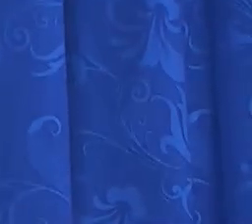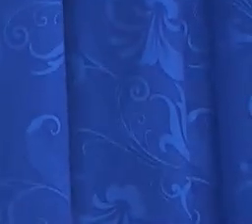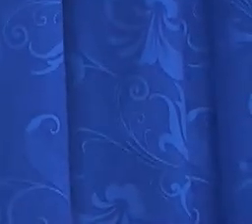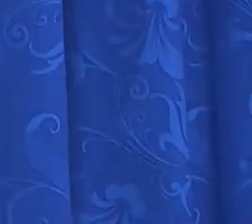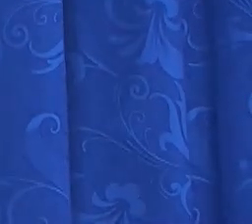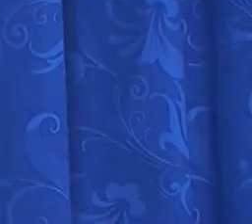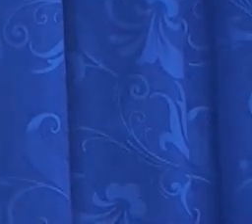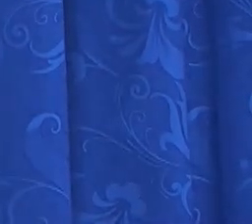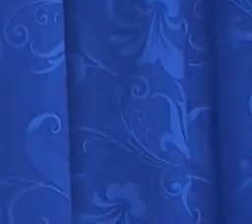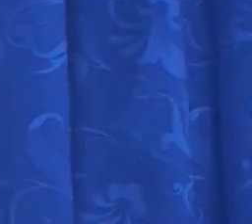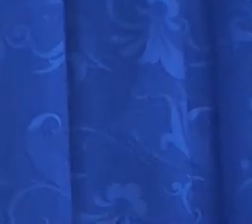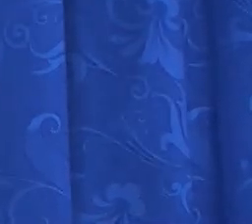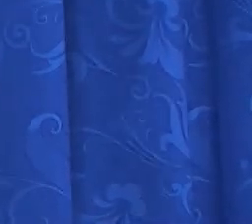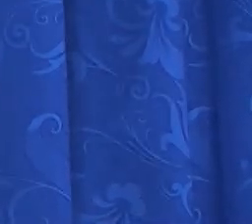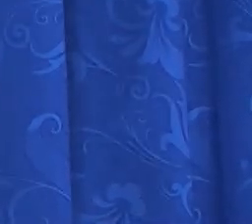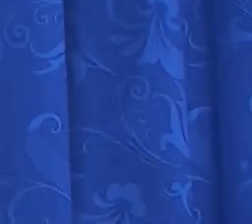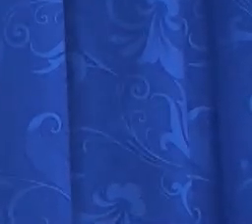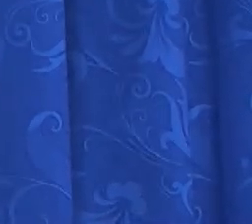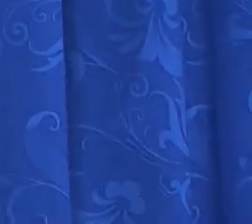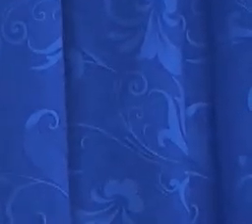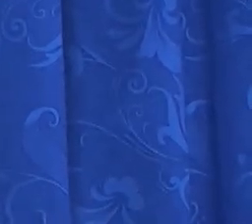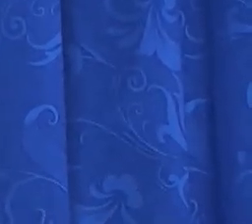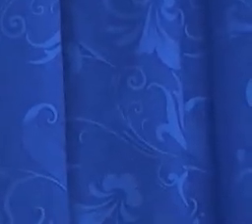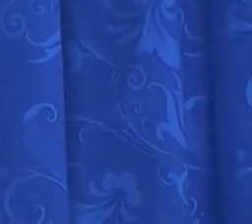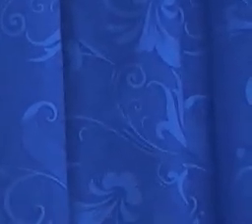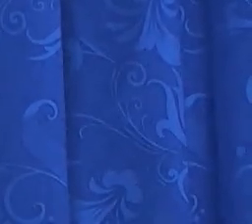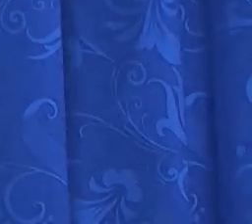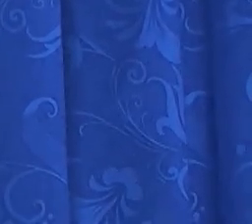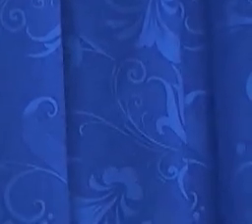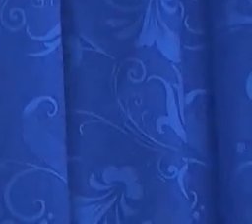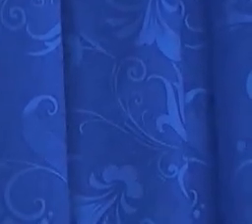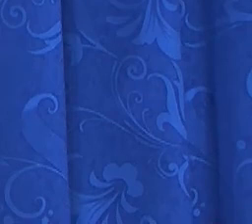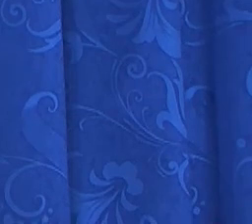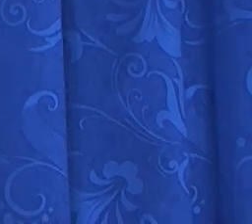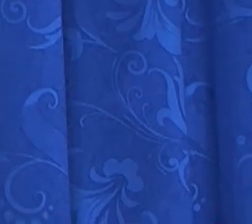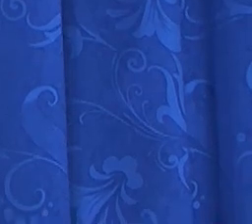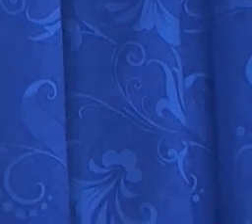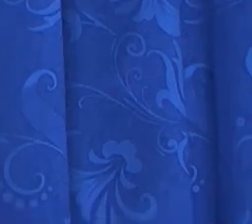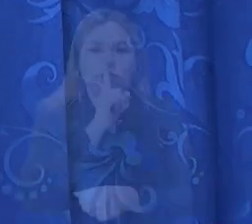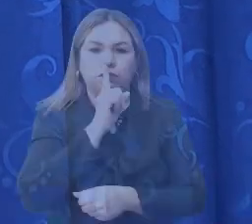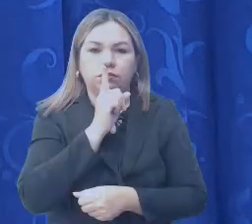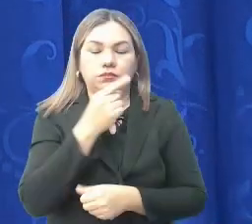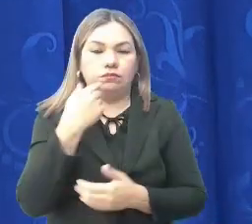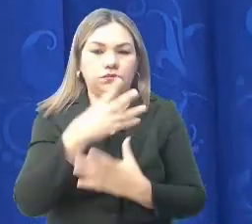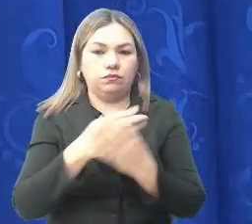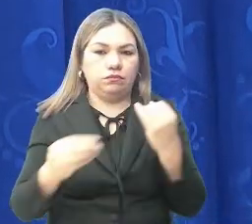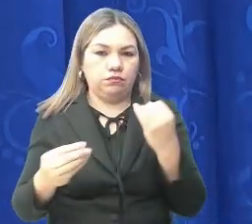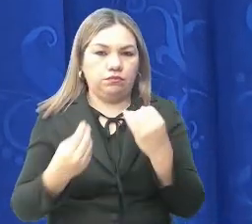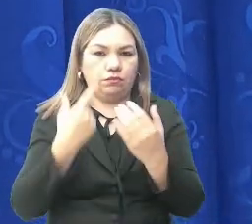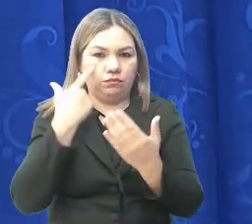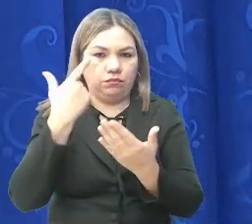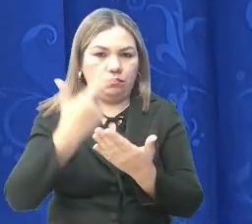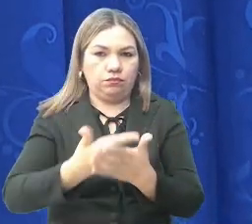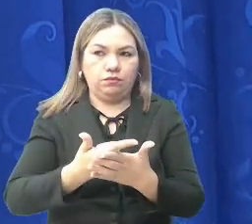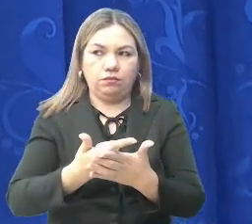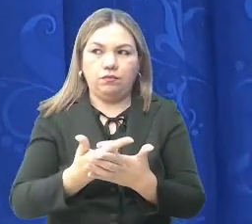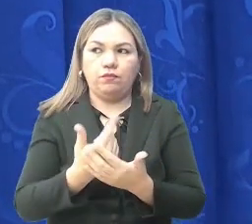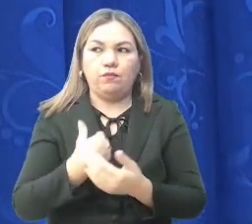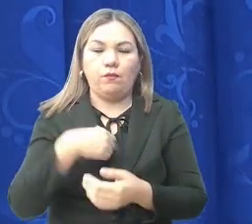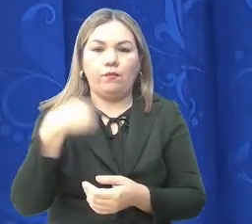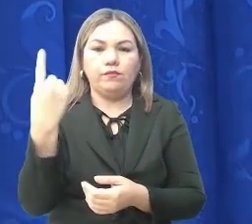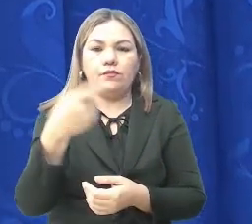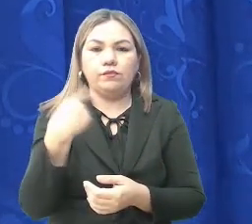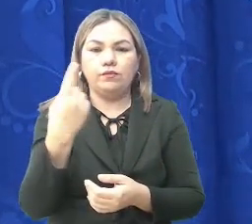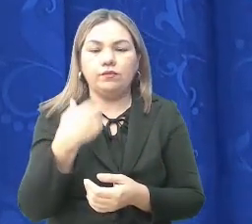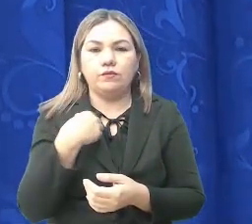that were by Jigal and said, I have secret errand unto thee, O king, who said, keep silence. And